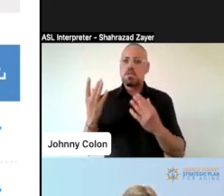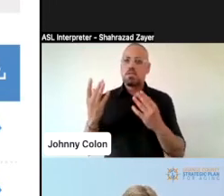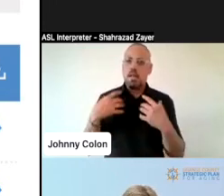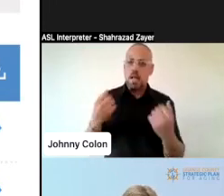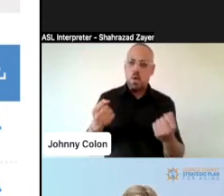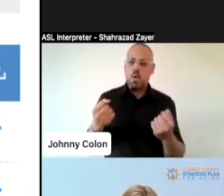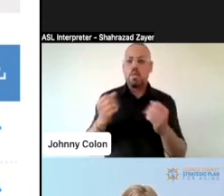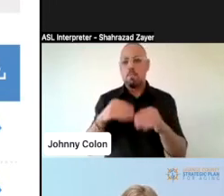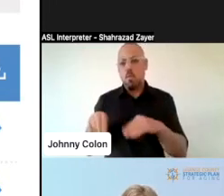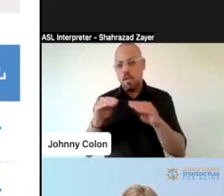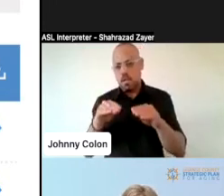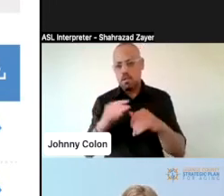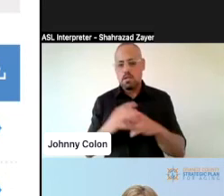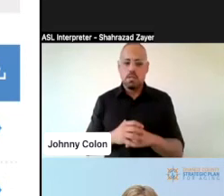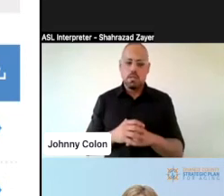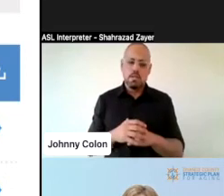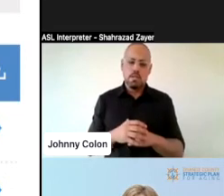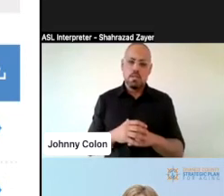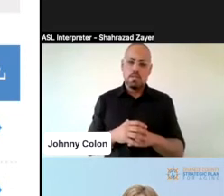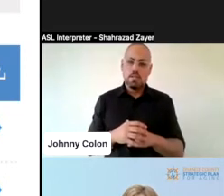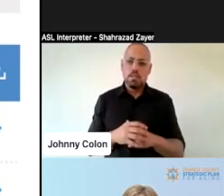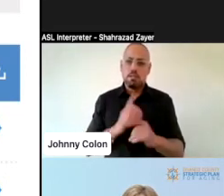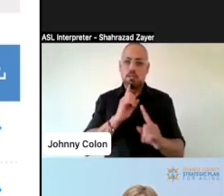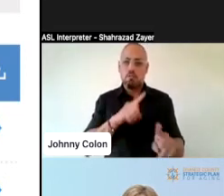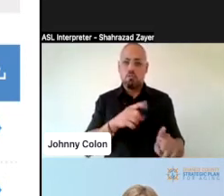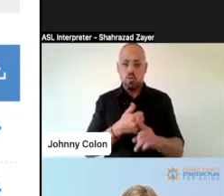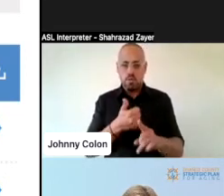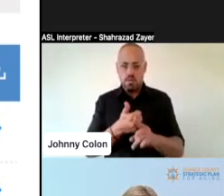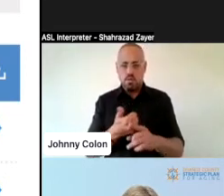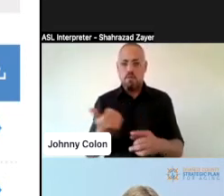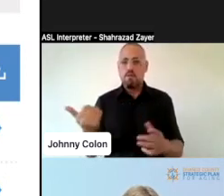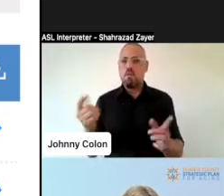and mobility. The report also